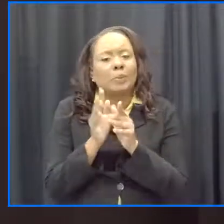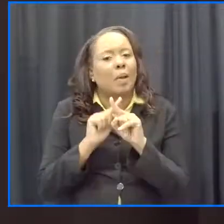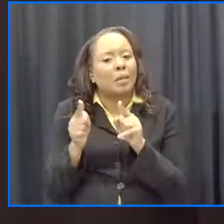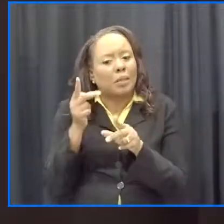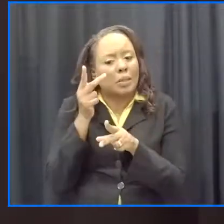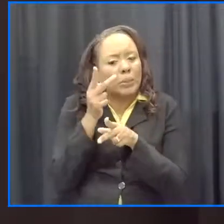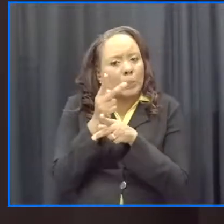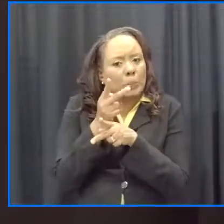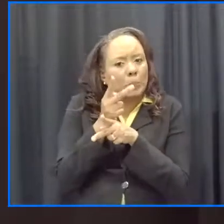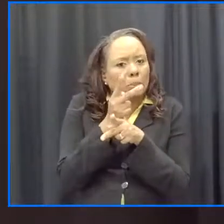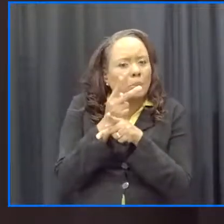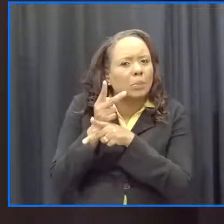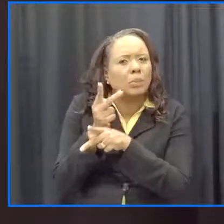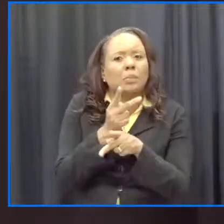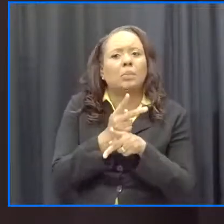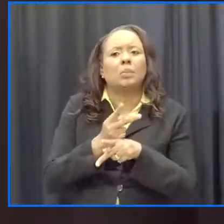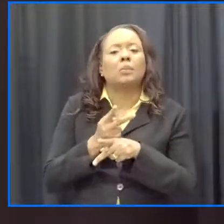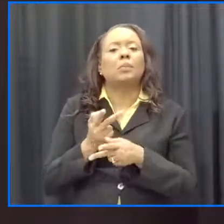and trepidation.